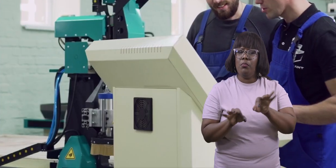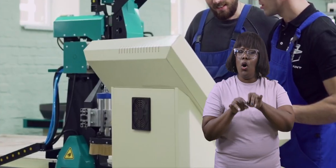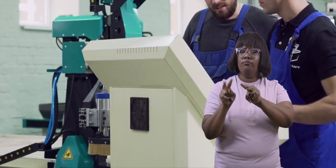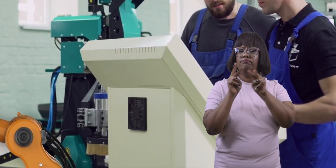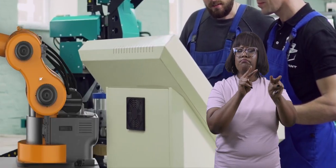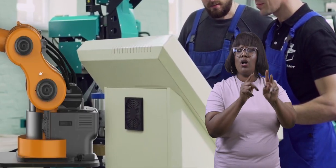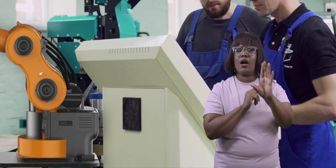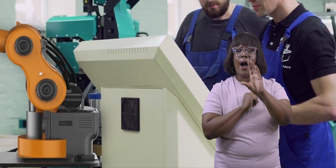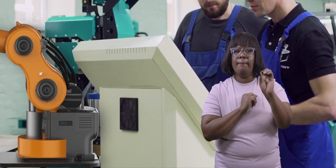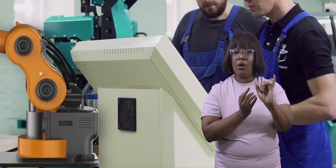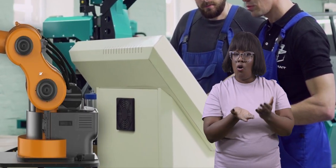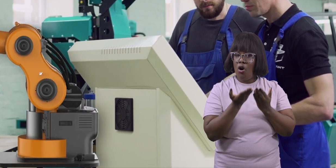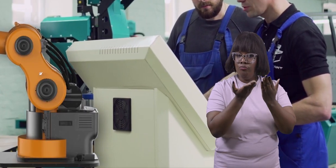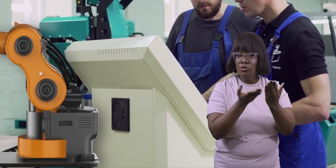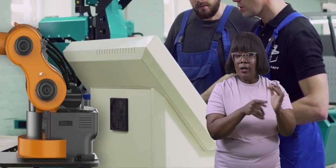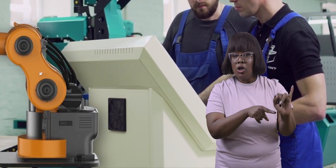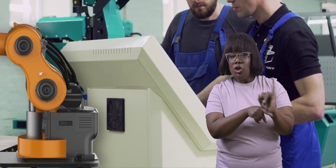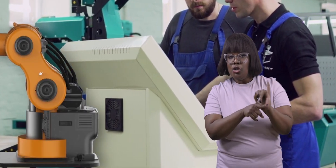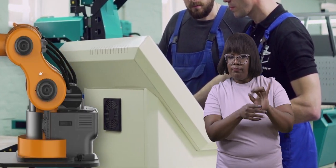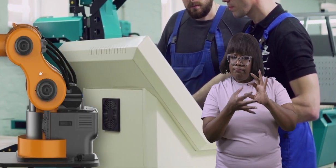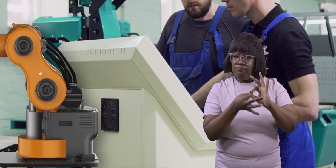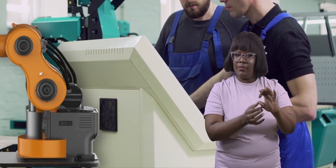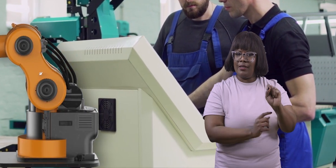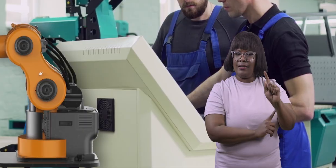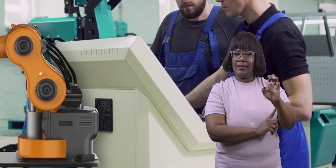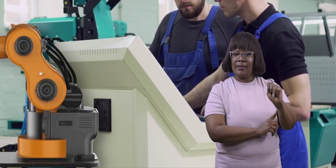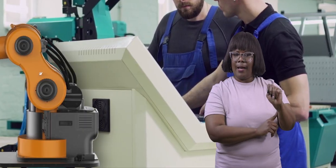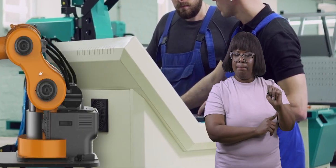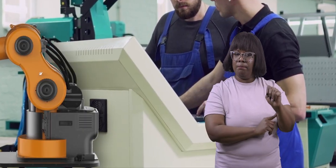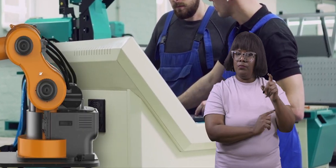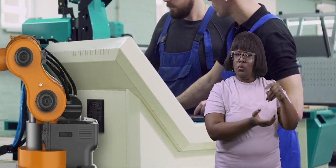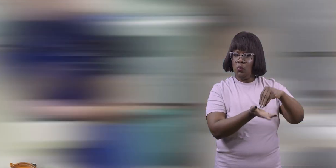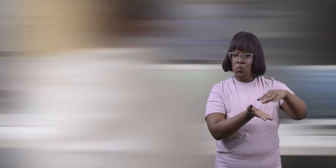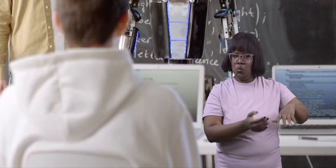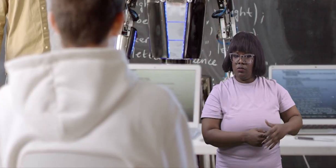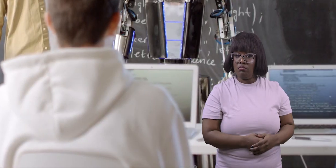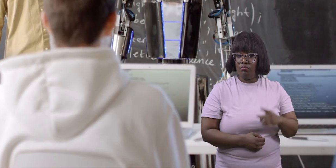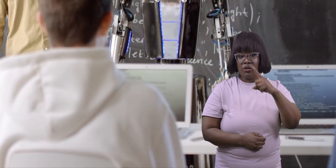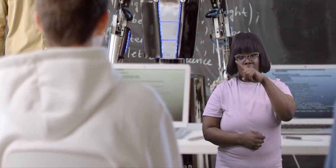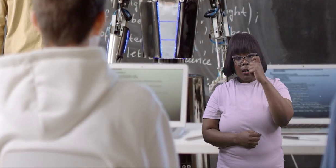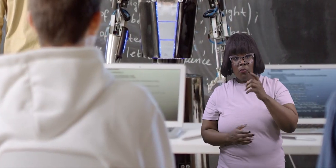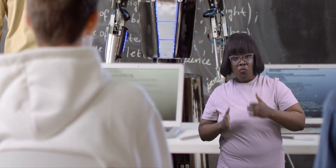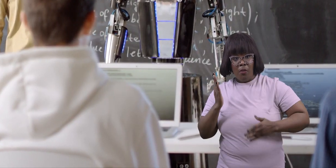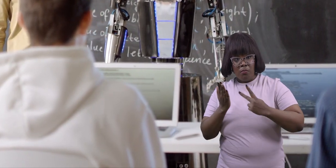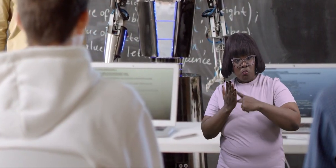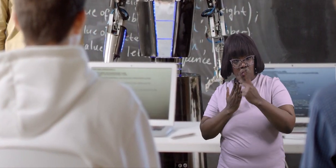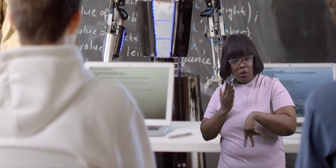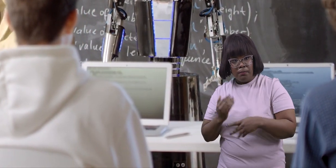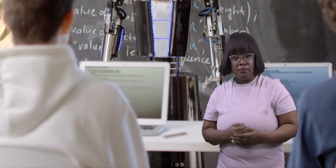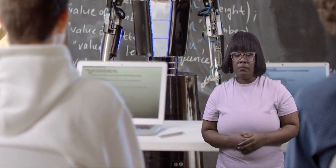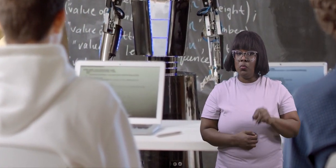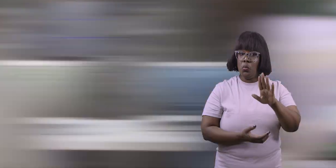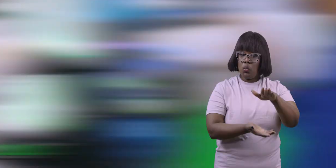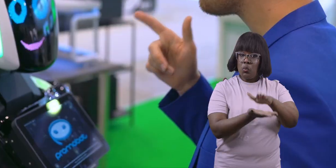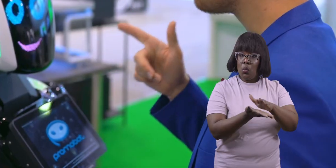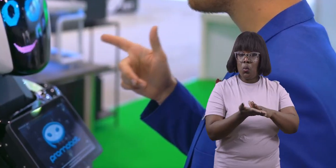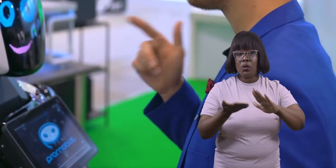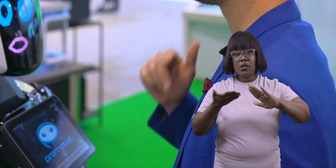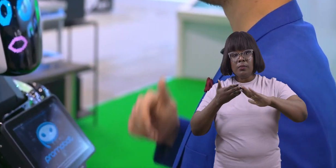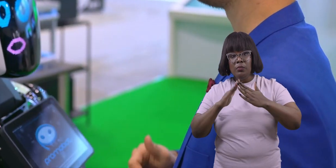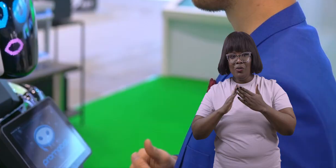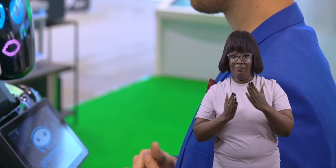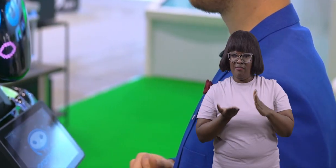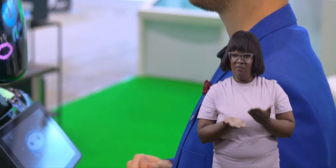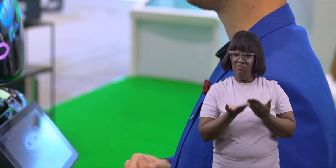Be on the lookout for companies that offer internships to STEM students, and for summer robotics programs. Your